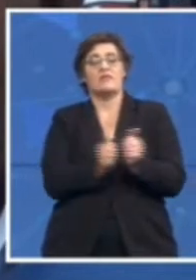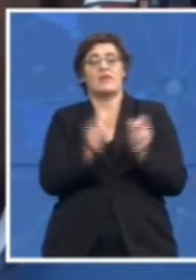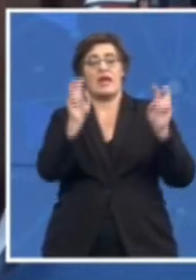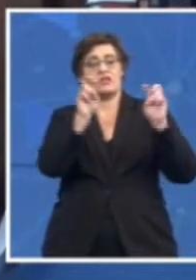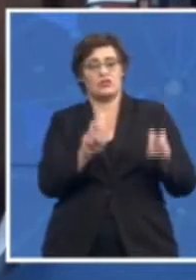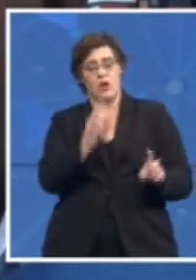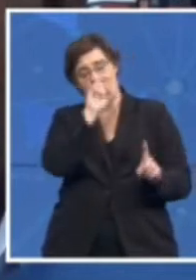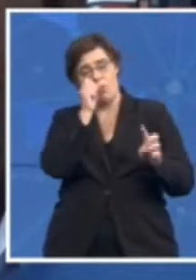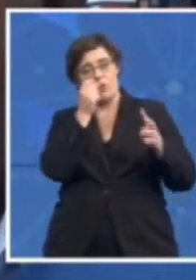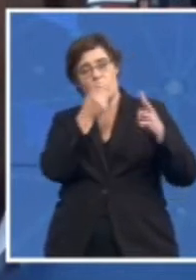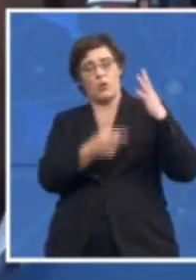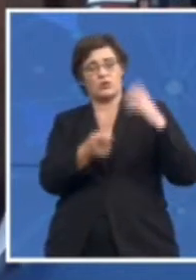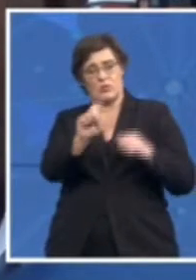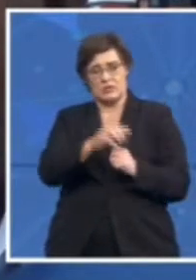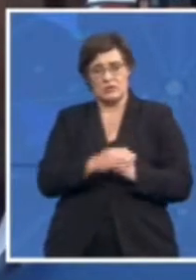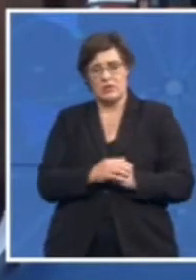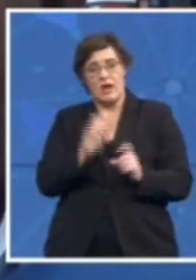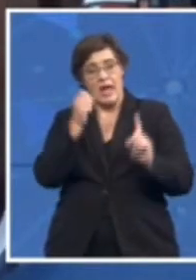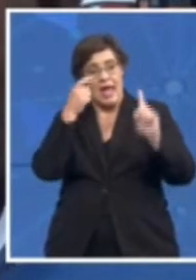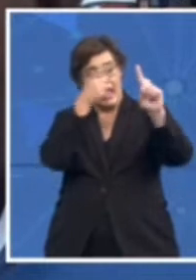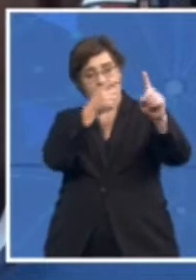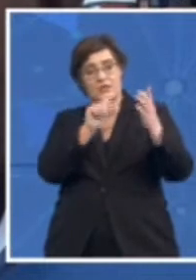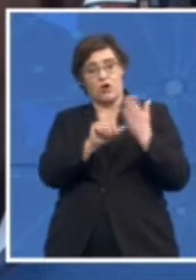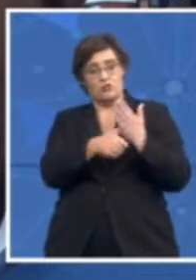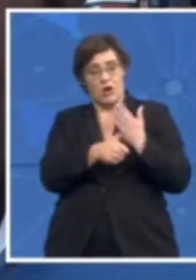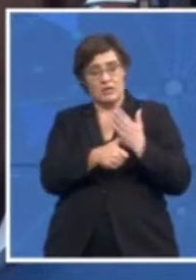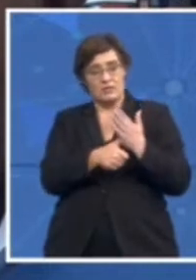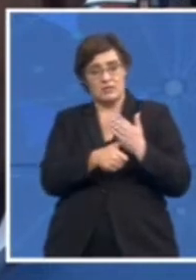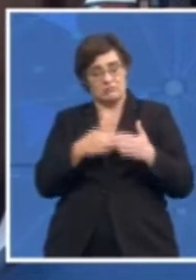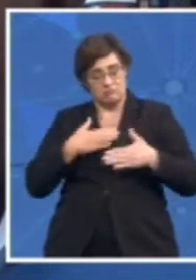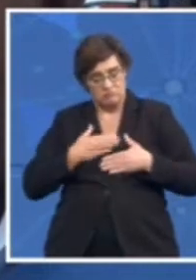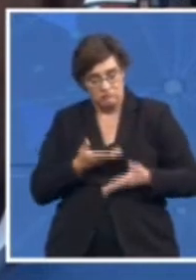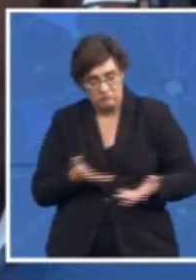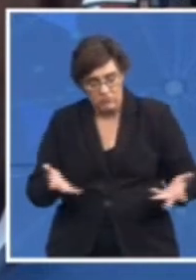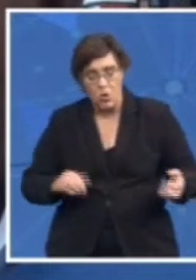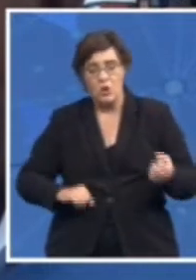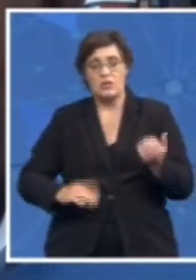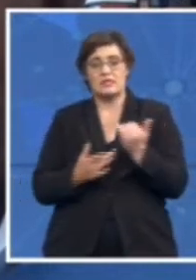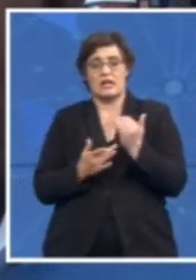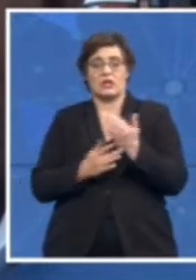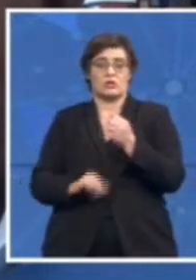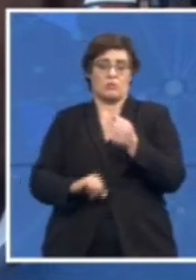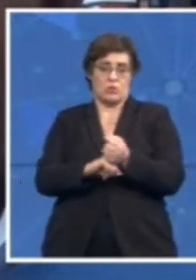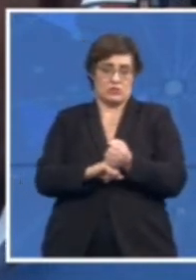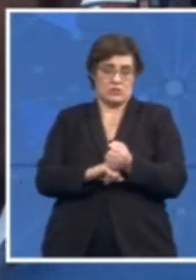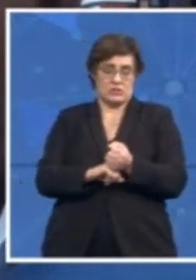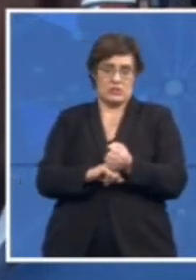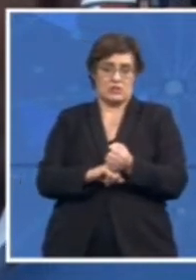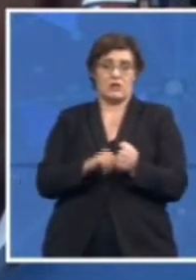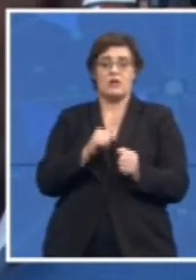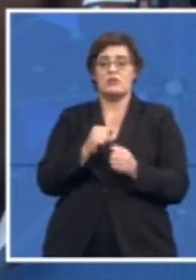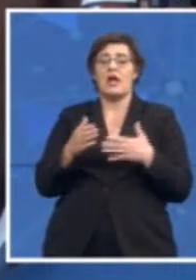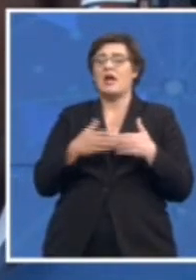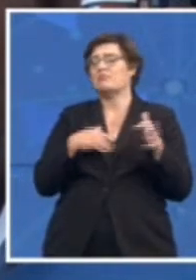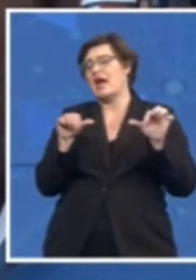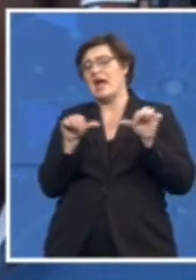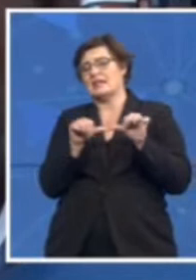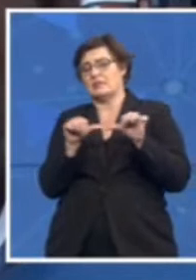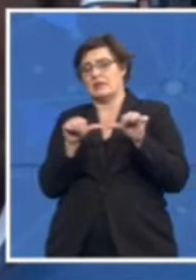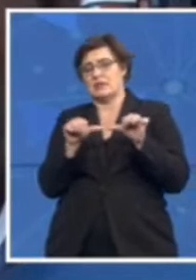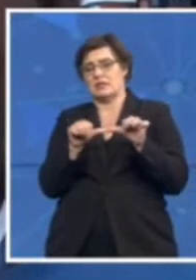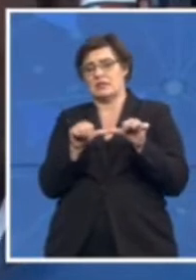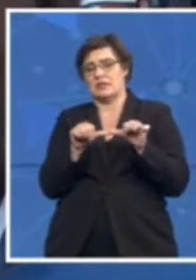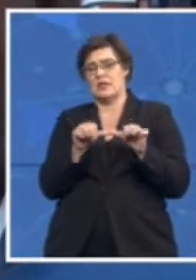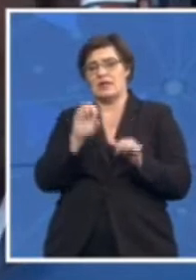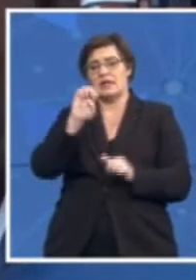and concession funding or technical support? And is there any estimated, the ETA, I would think that's